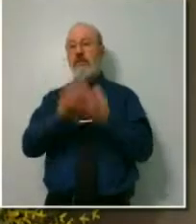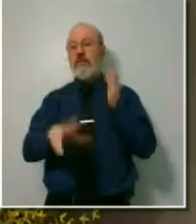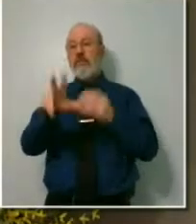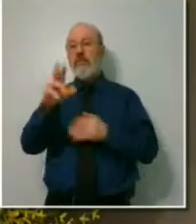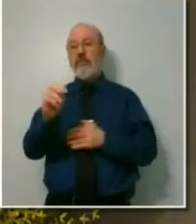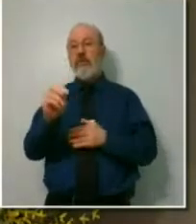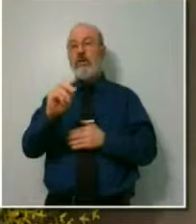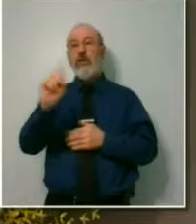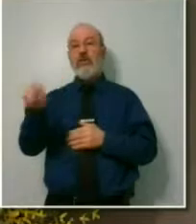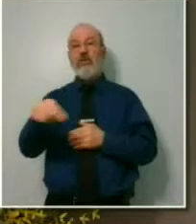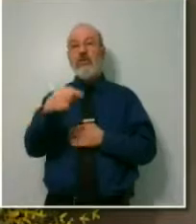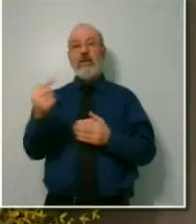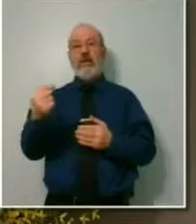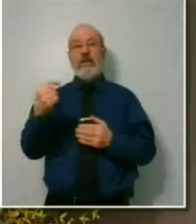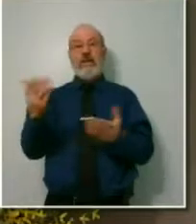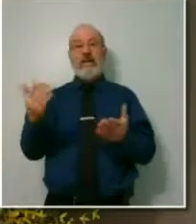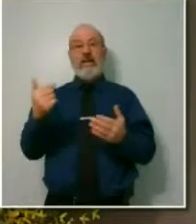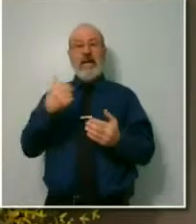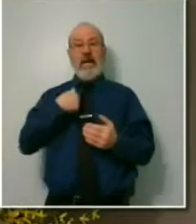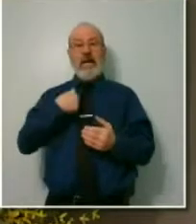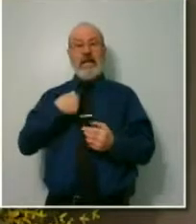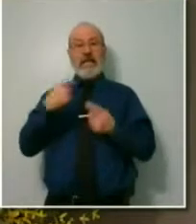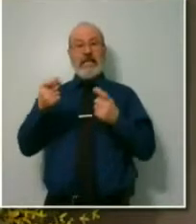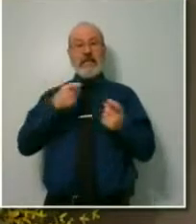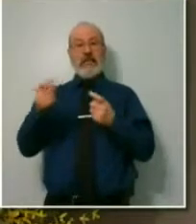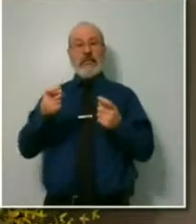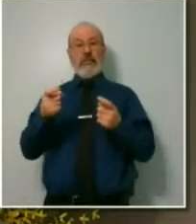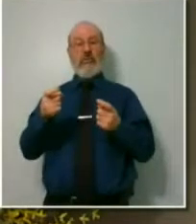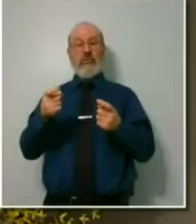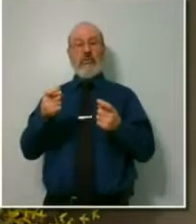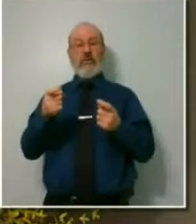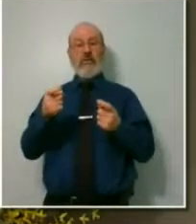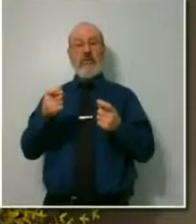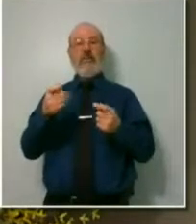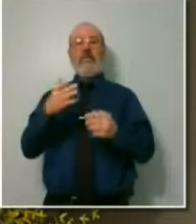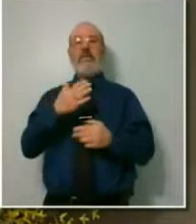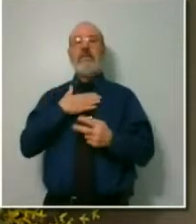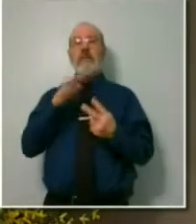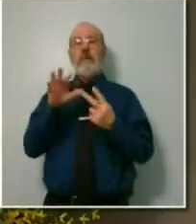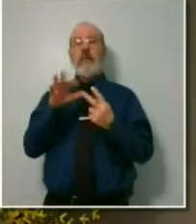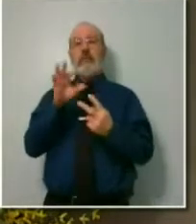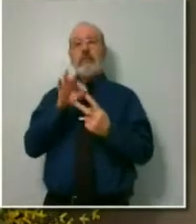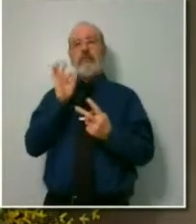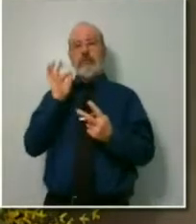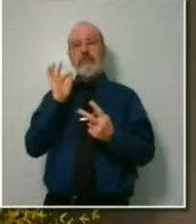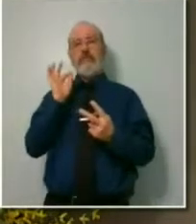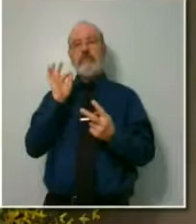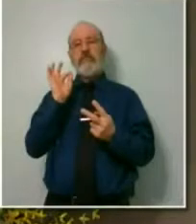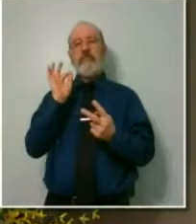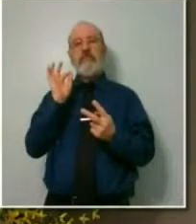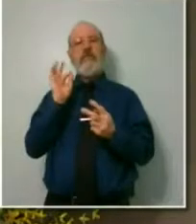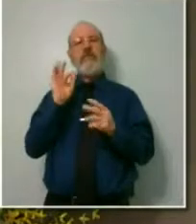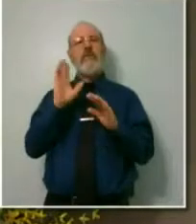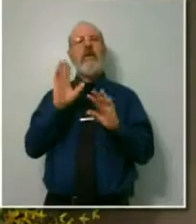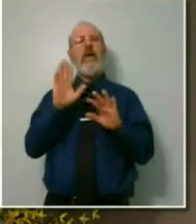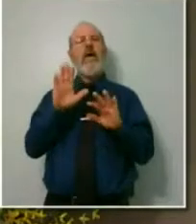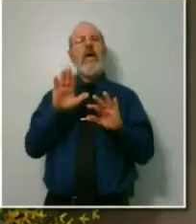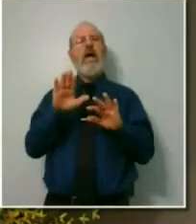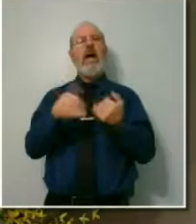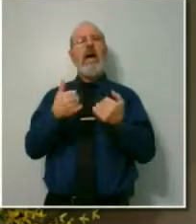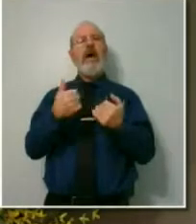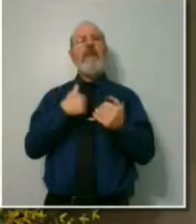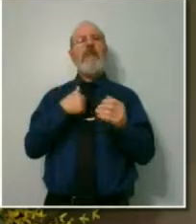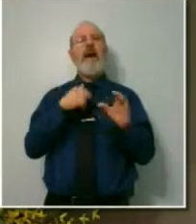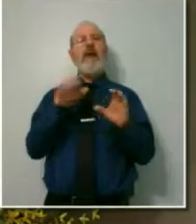thing I can control and have control over is my choices. How am I going to react